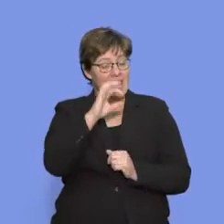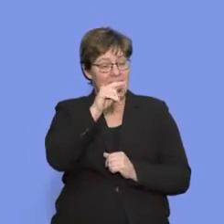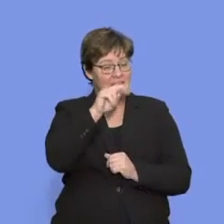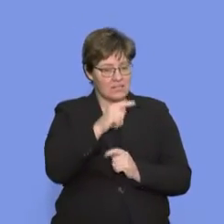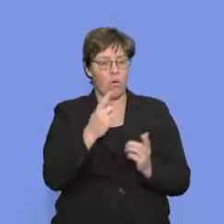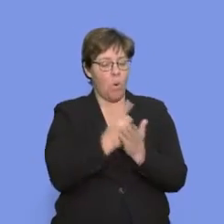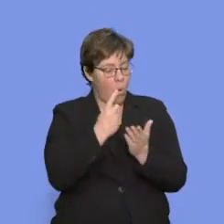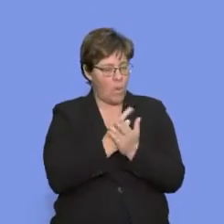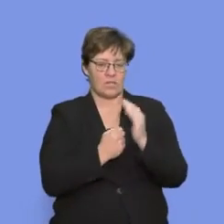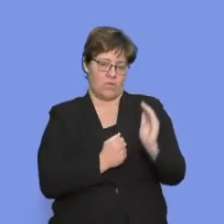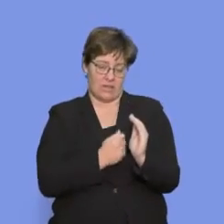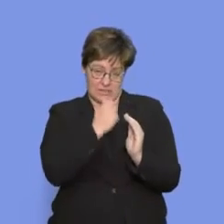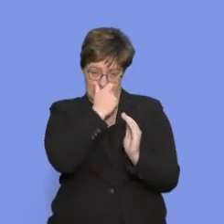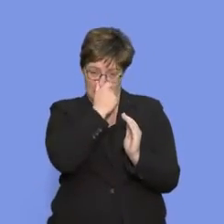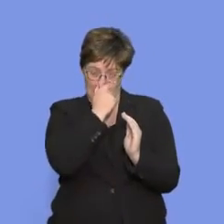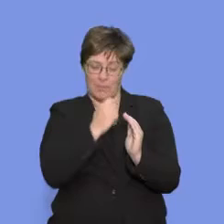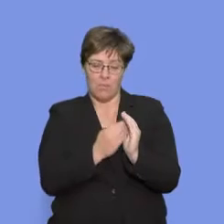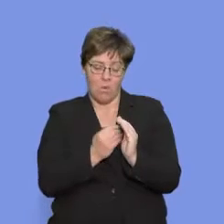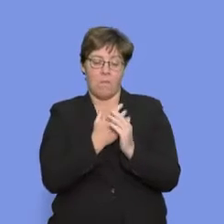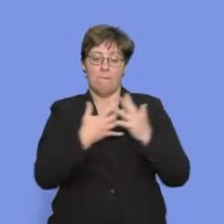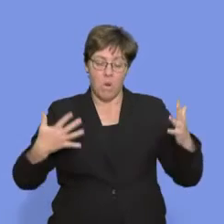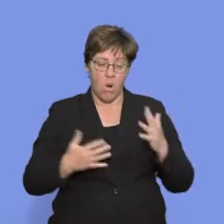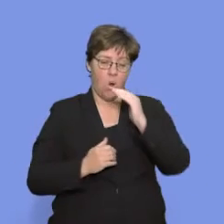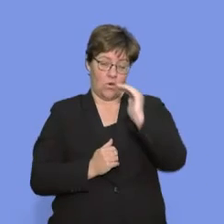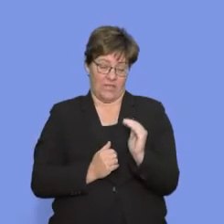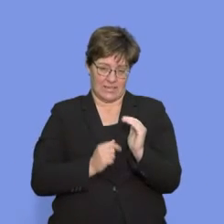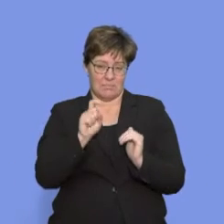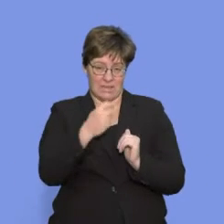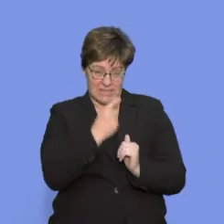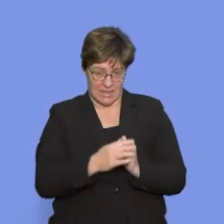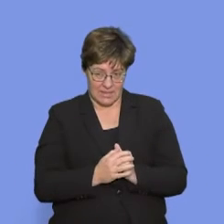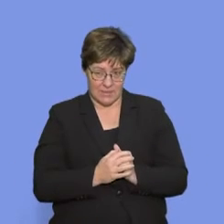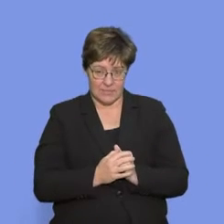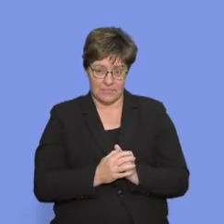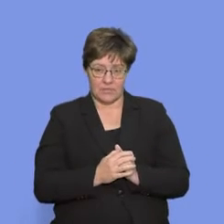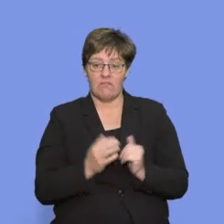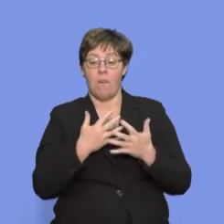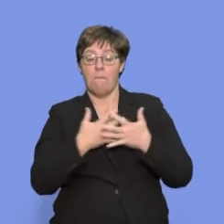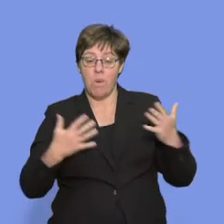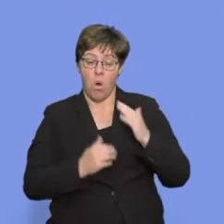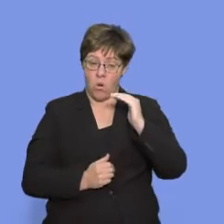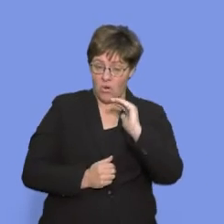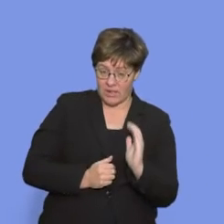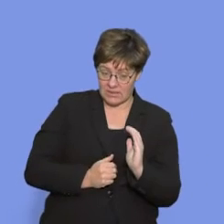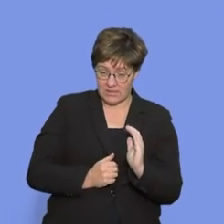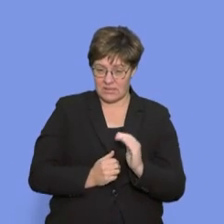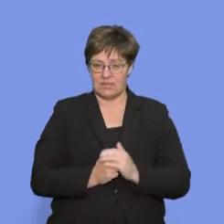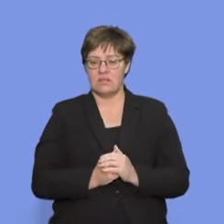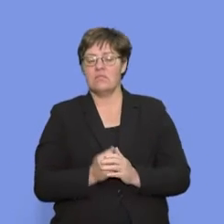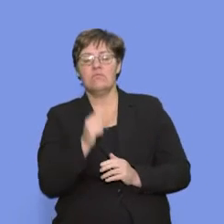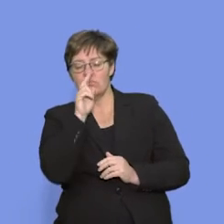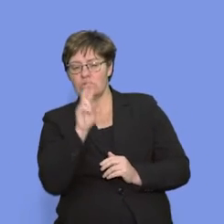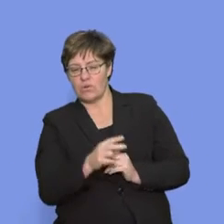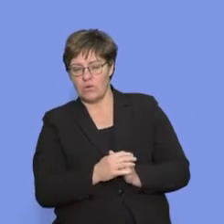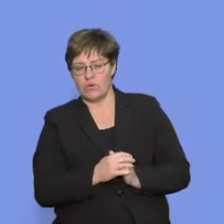convex. It just becomes more convex. Okay, so when it becomes more convex, we saw that